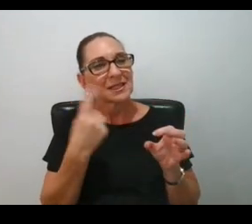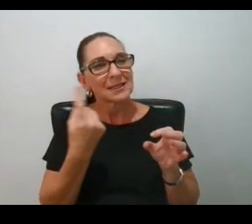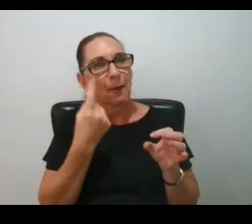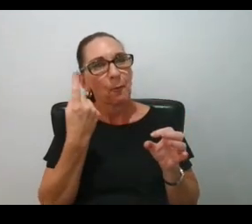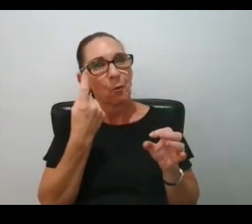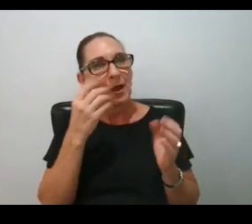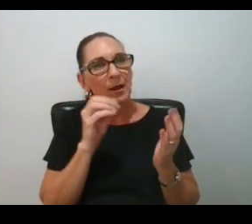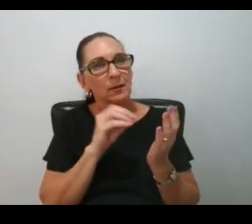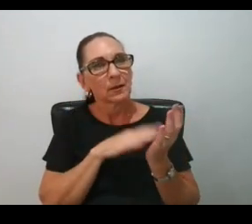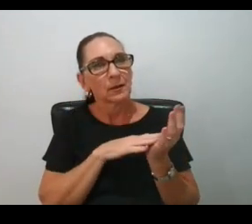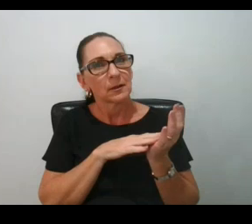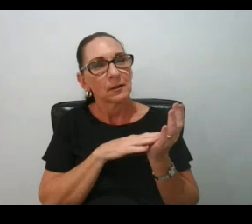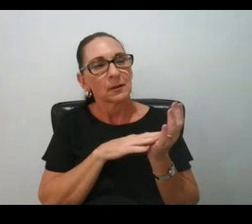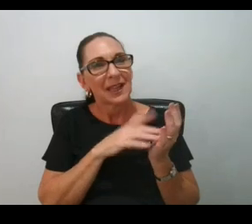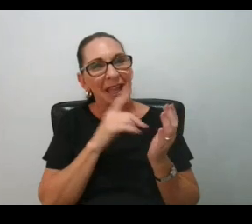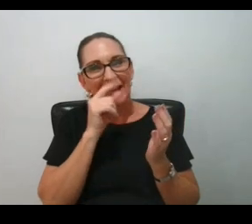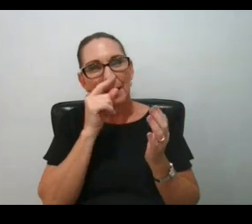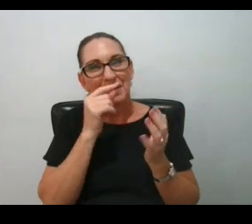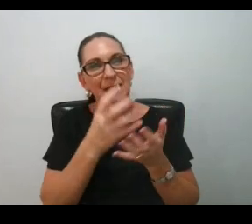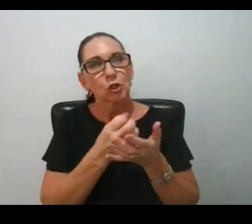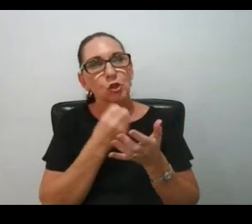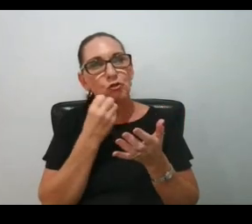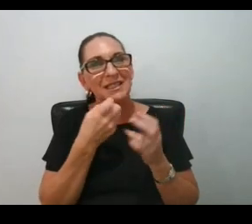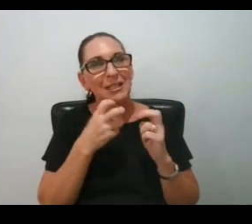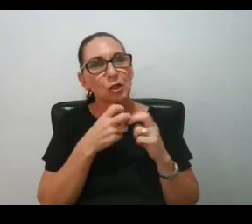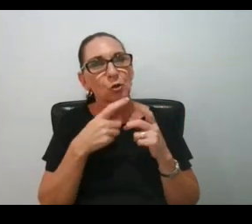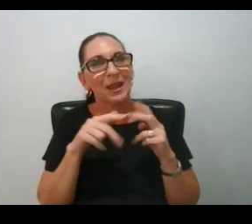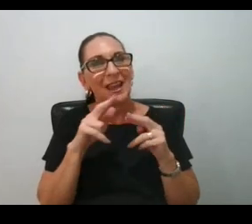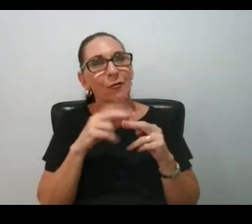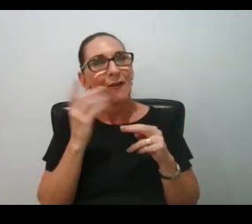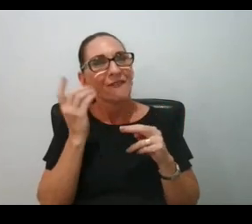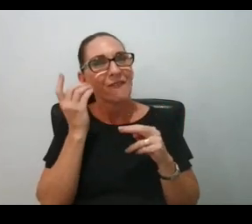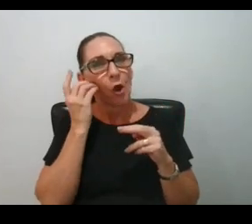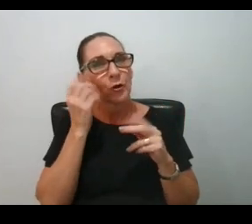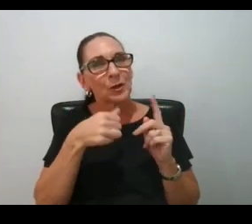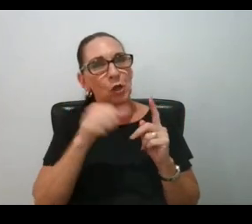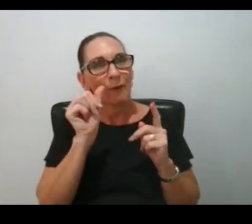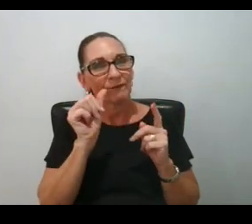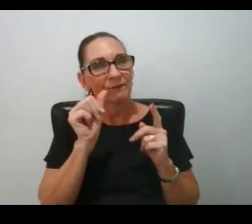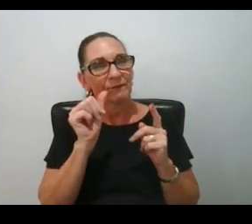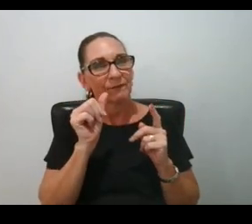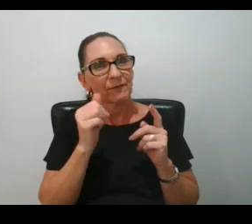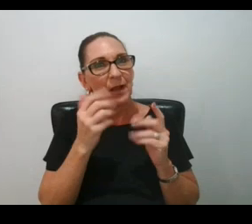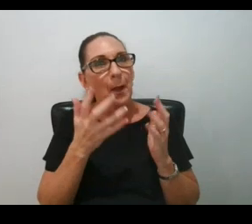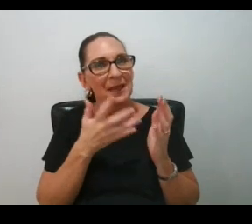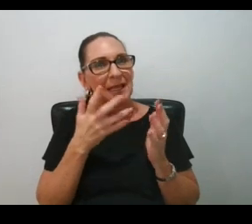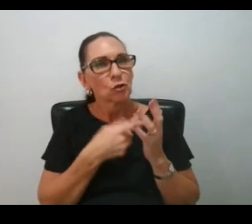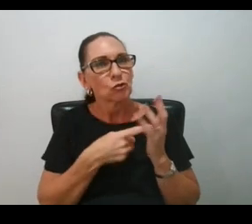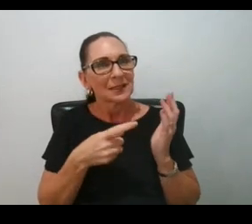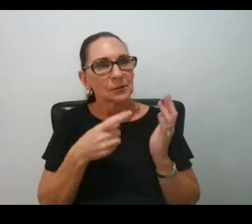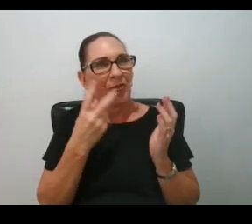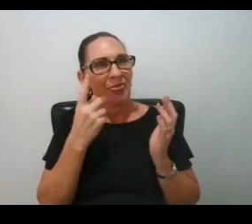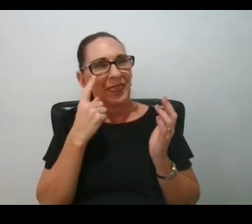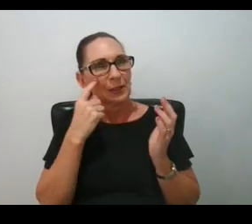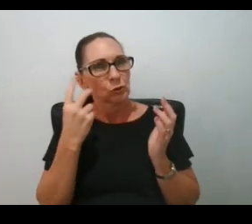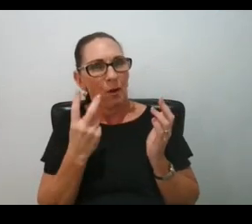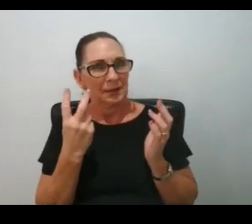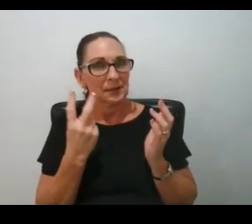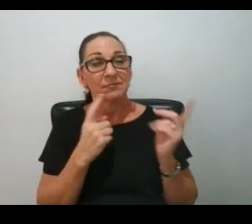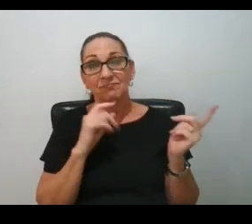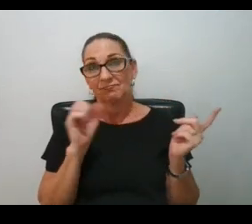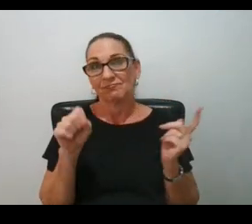it can also be a security issue if the phone is switched off as well. Okay, so just to be aware. Yeah, absolutely it can,